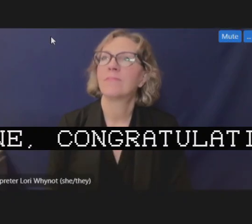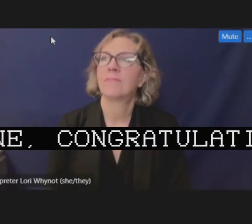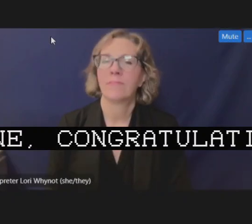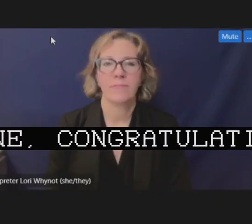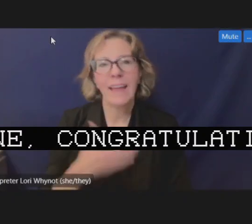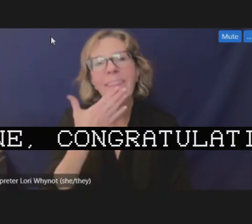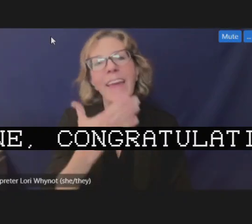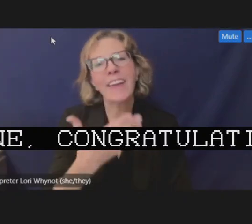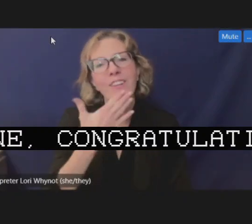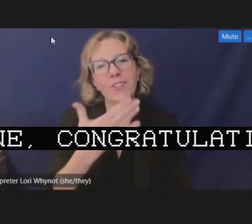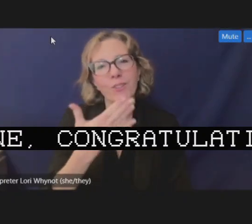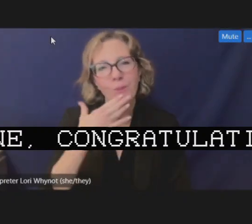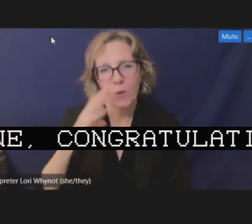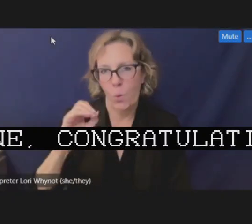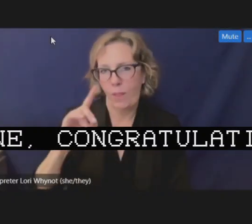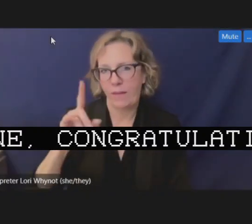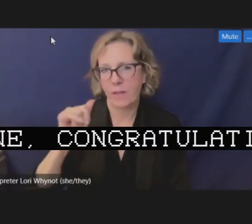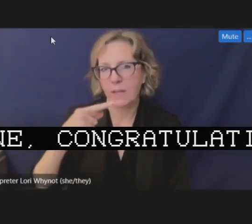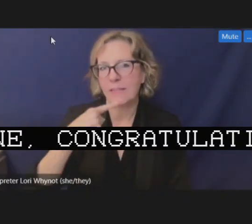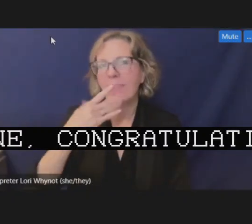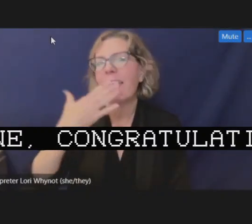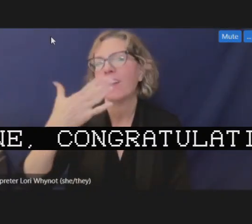Thank you.